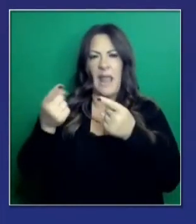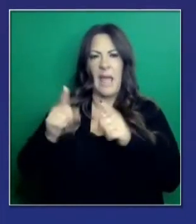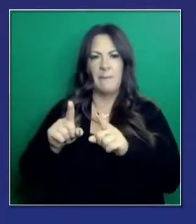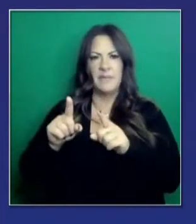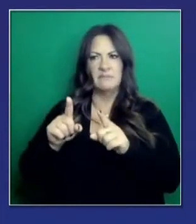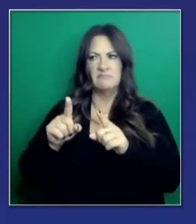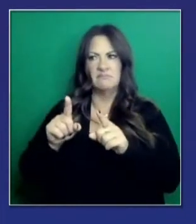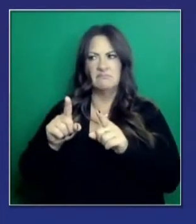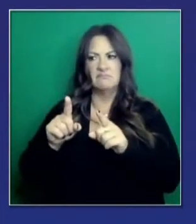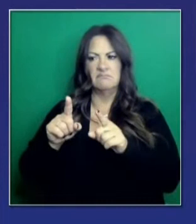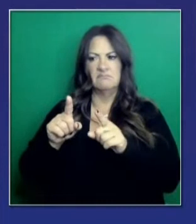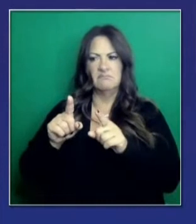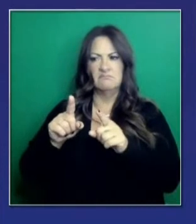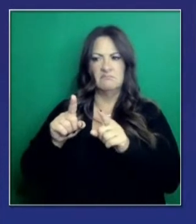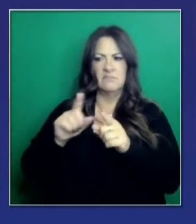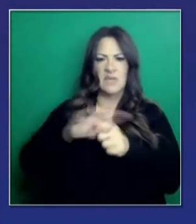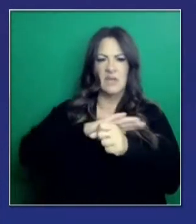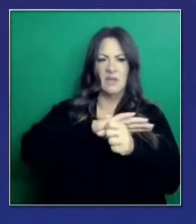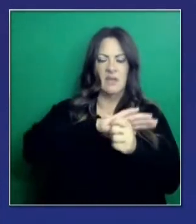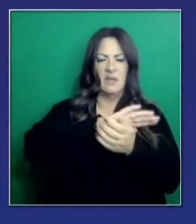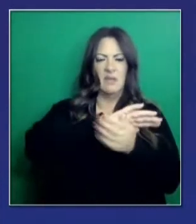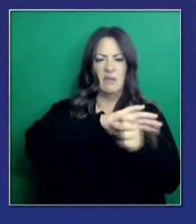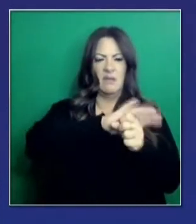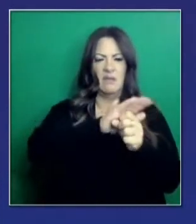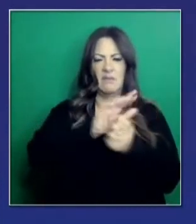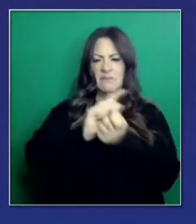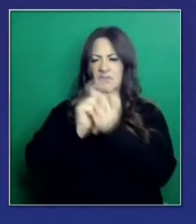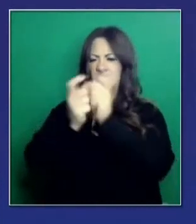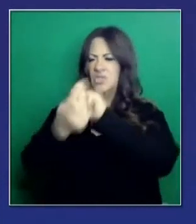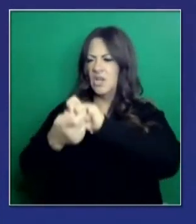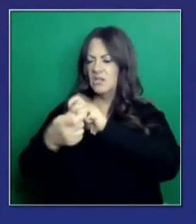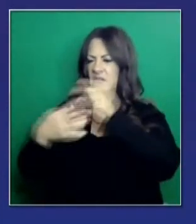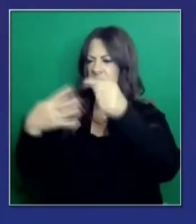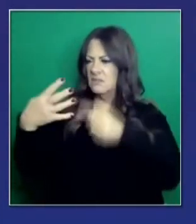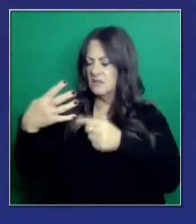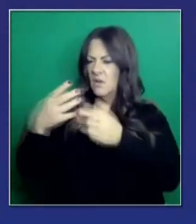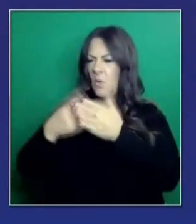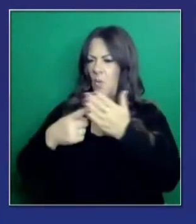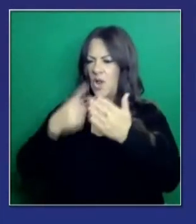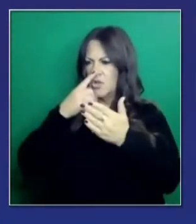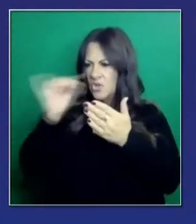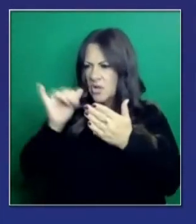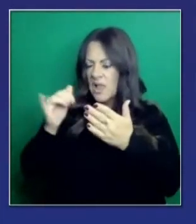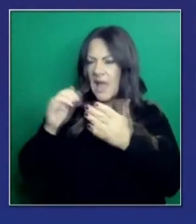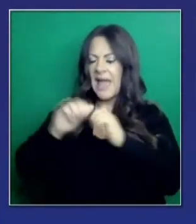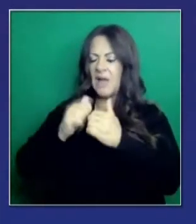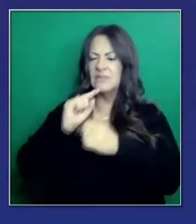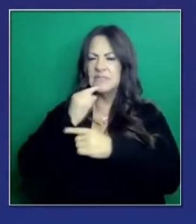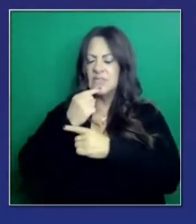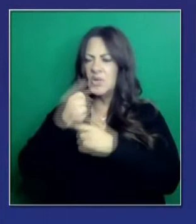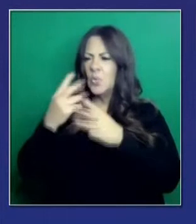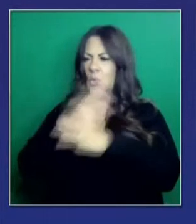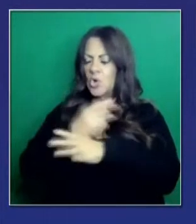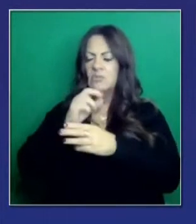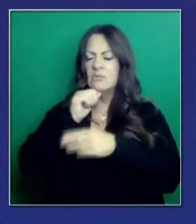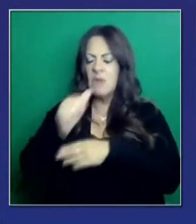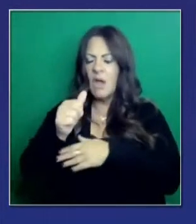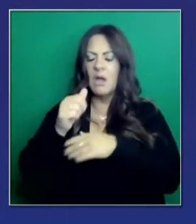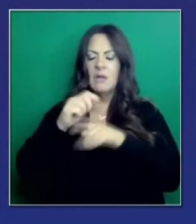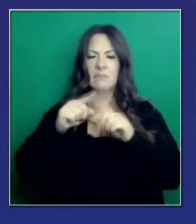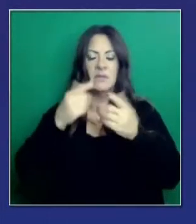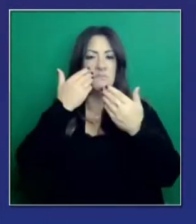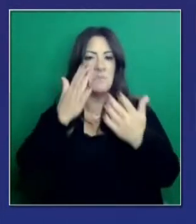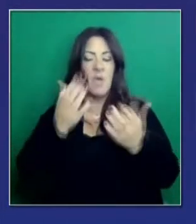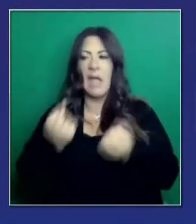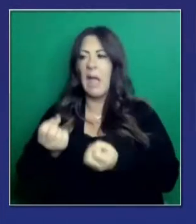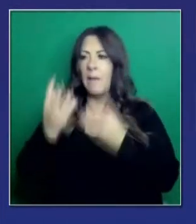We're seeing it a little bit more and more. The only thing I can tell you about these numbers is they aren't a true reflection of what's out there. My guess, many people's guess,